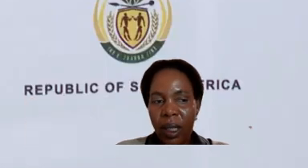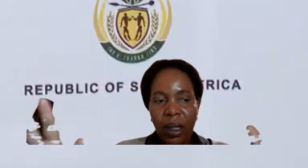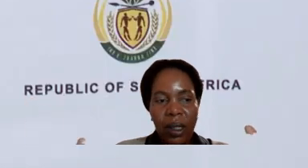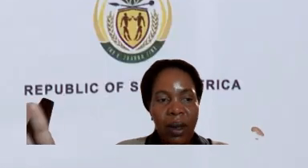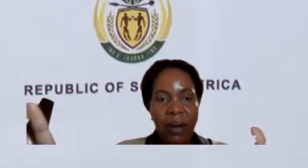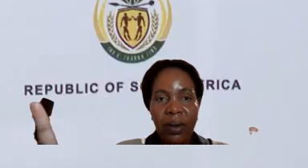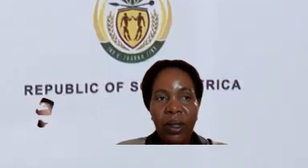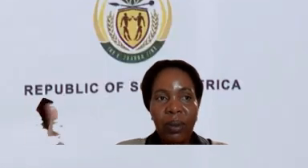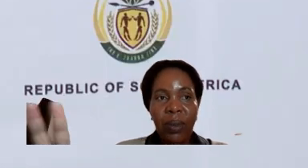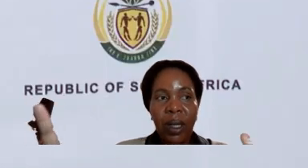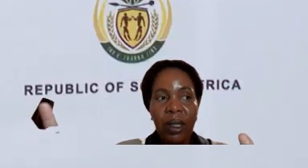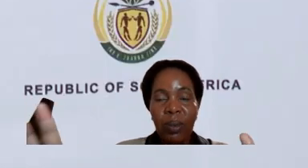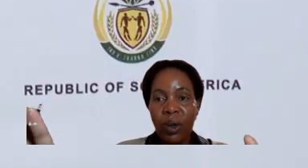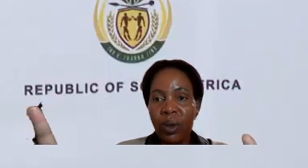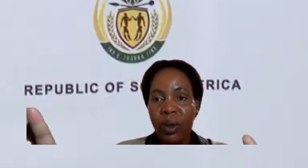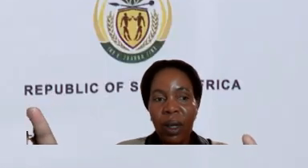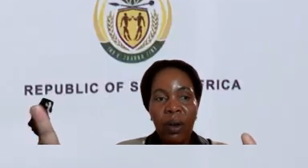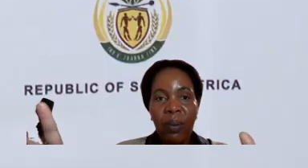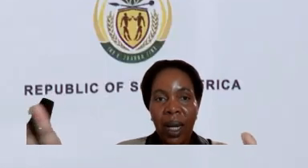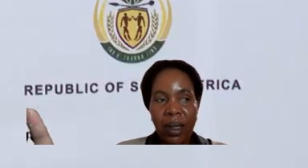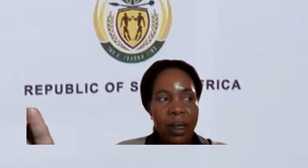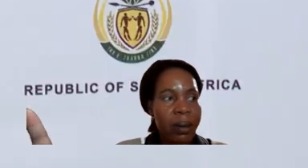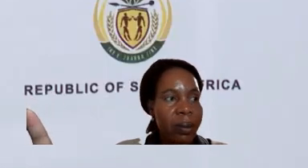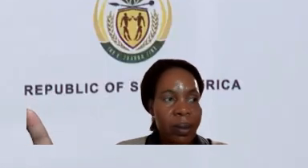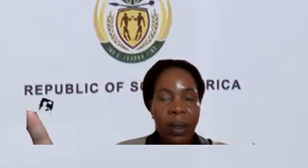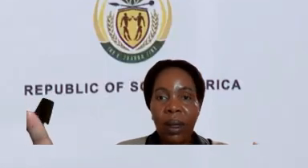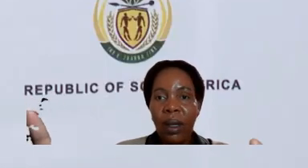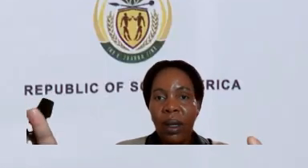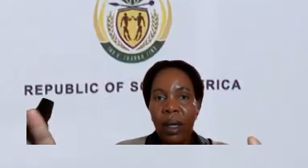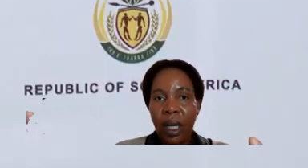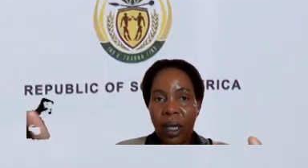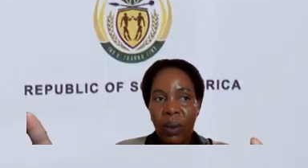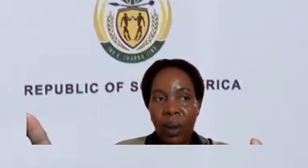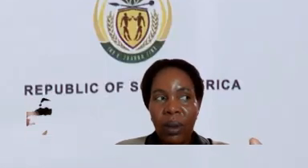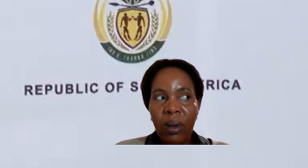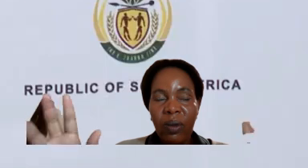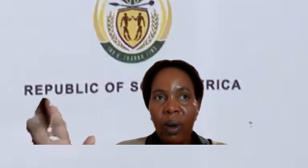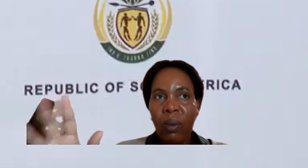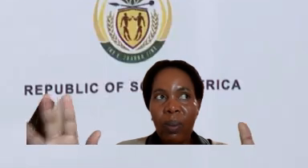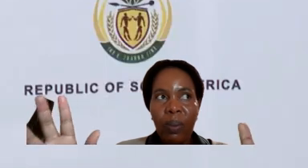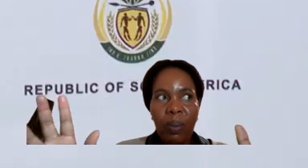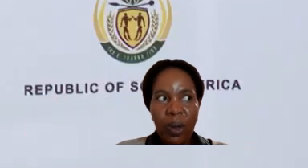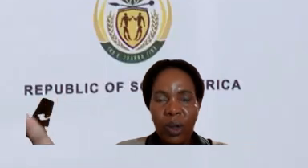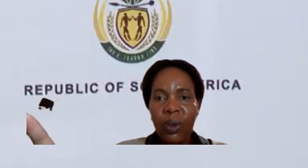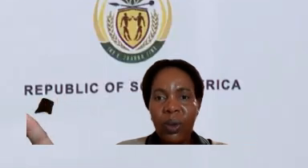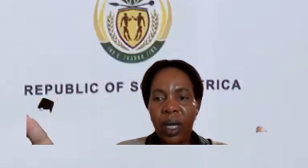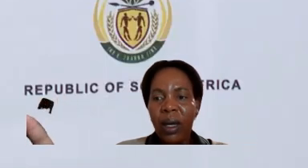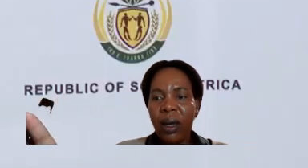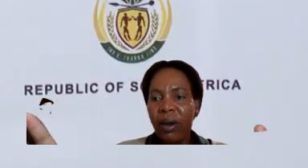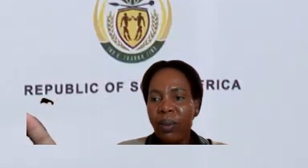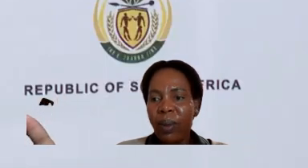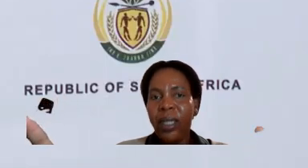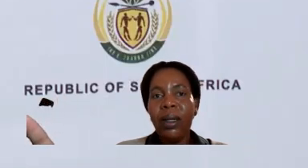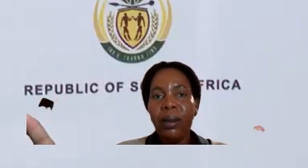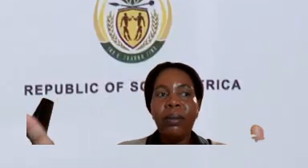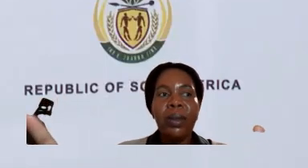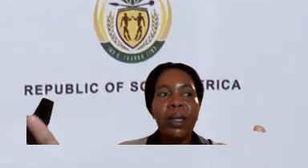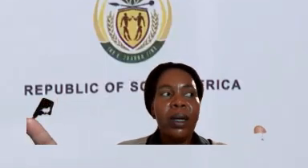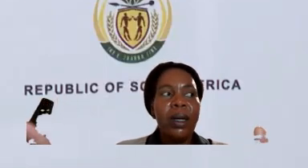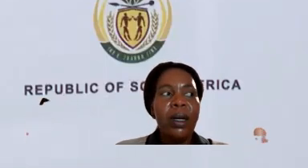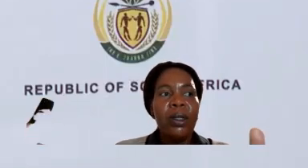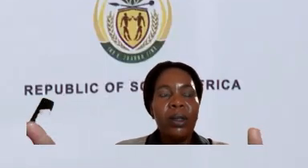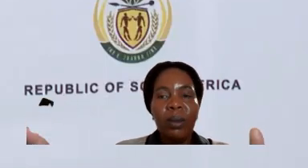mine, see, South Africa is the biggest producer of platinum in the world, the fourth producer of